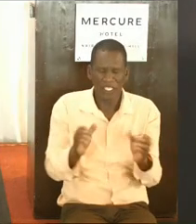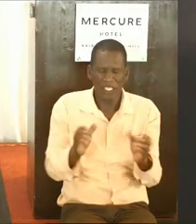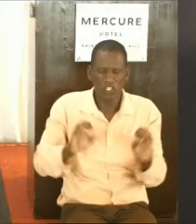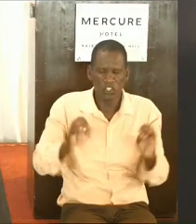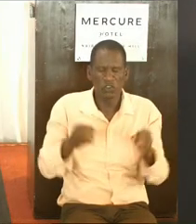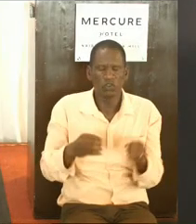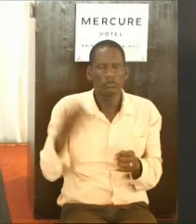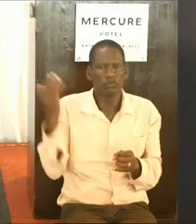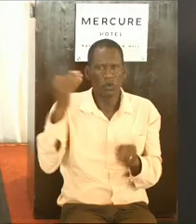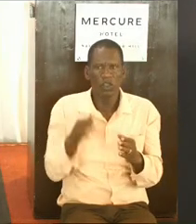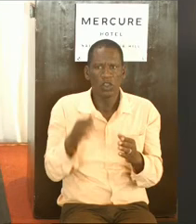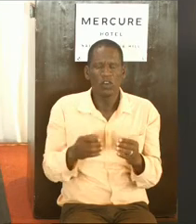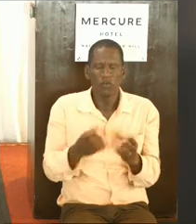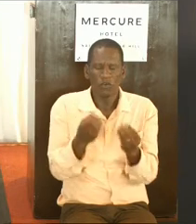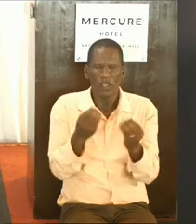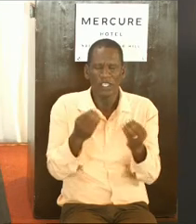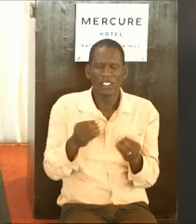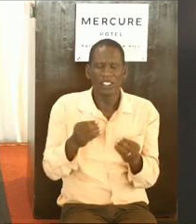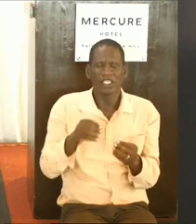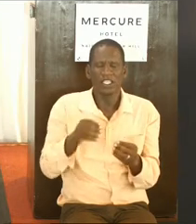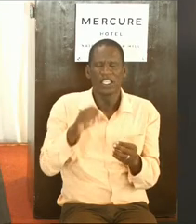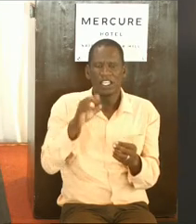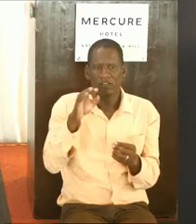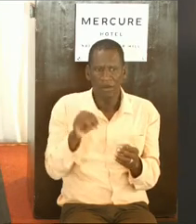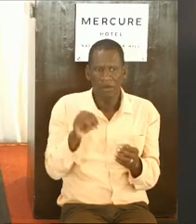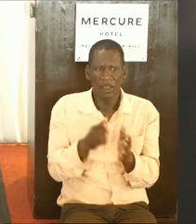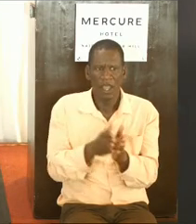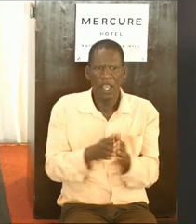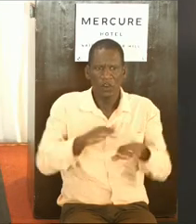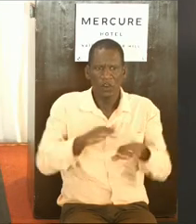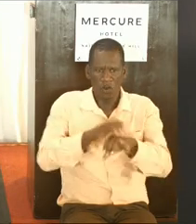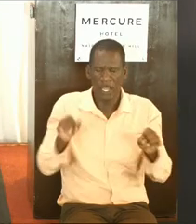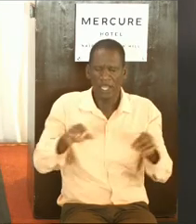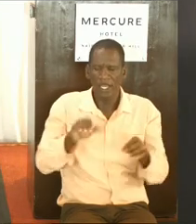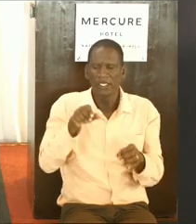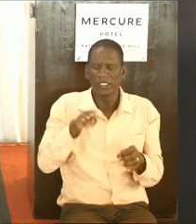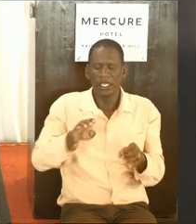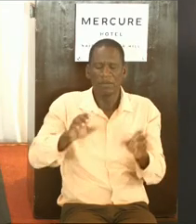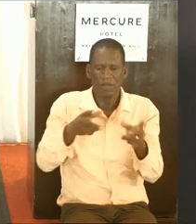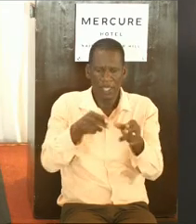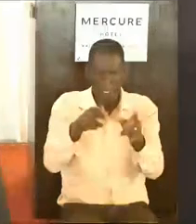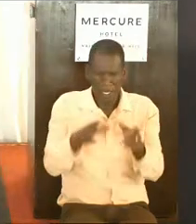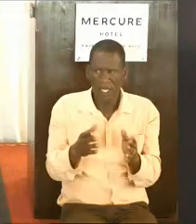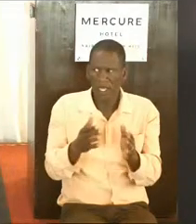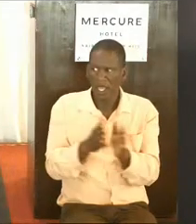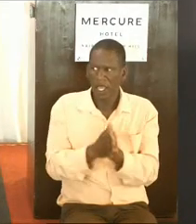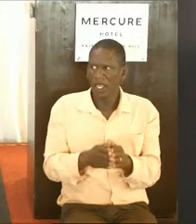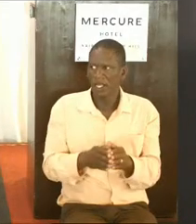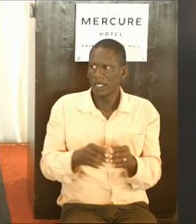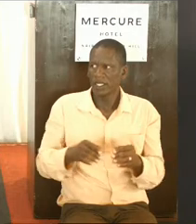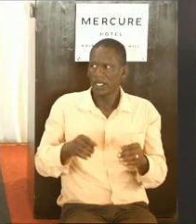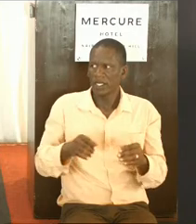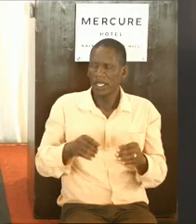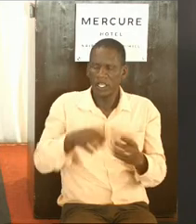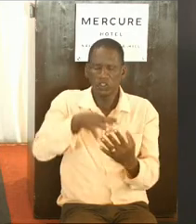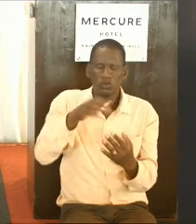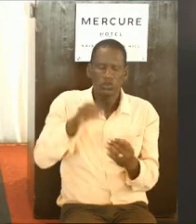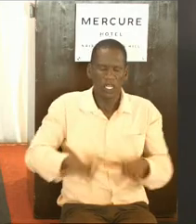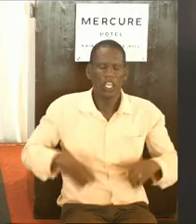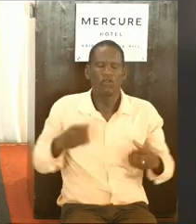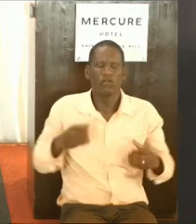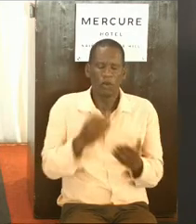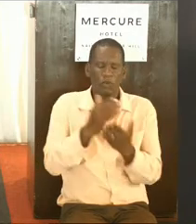news presenter for easy FM an online sub-editor and I choose Life as a program trainer